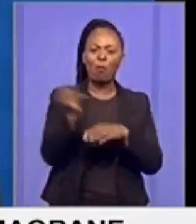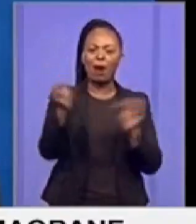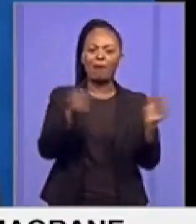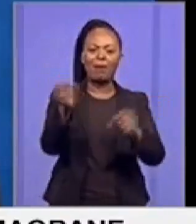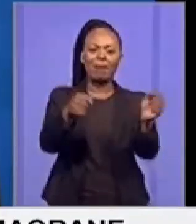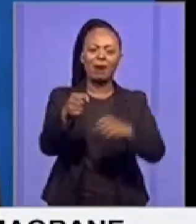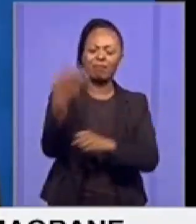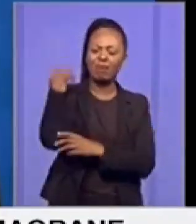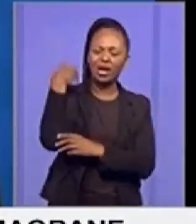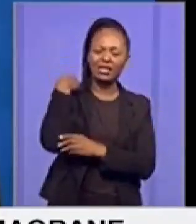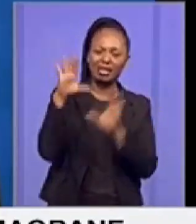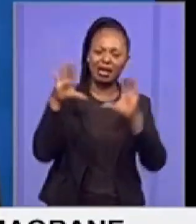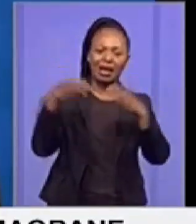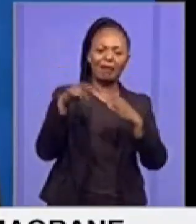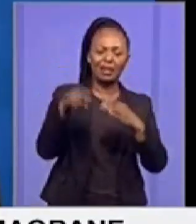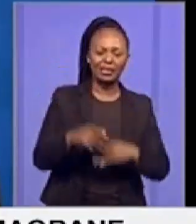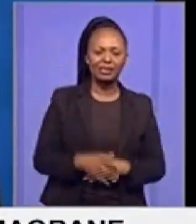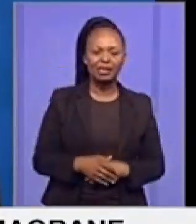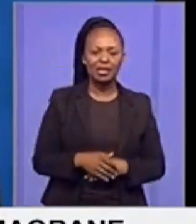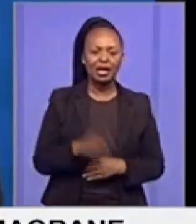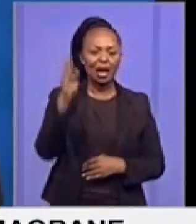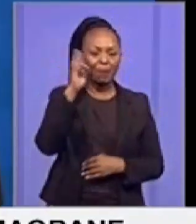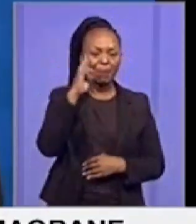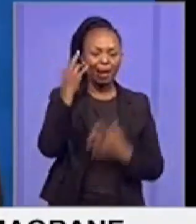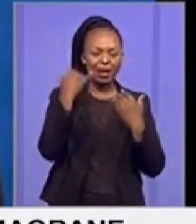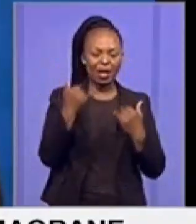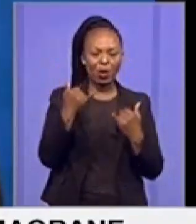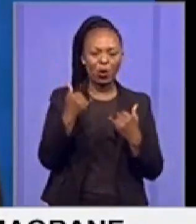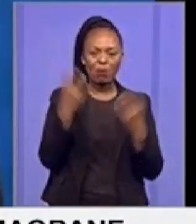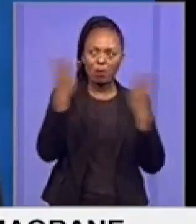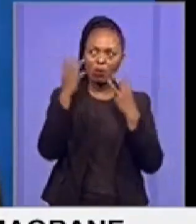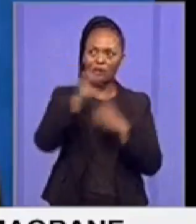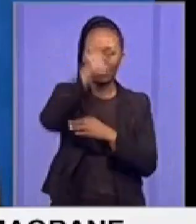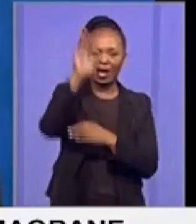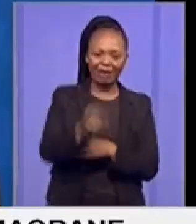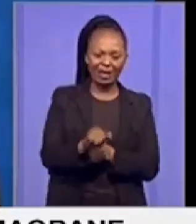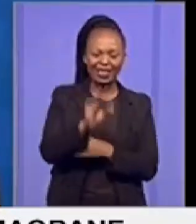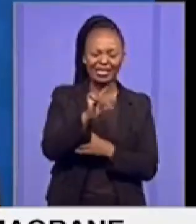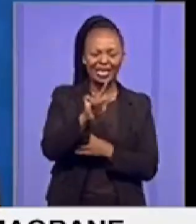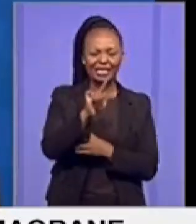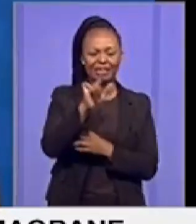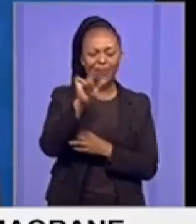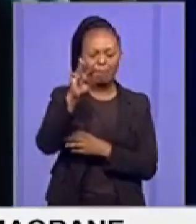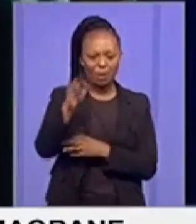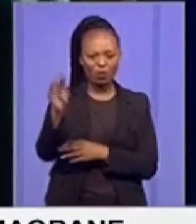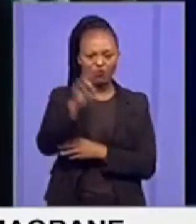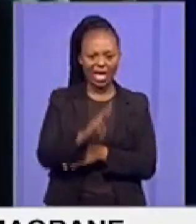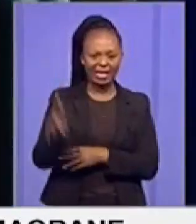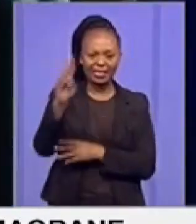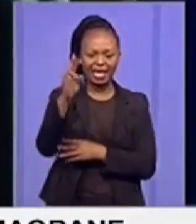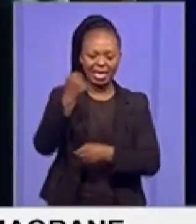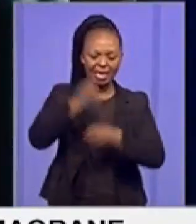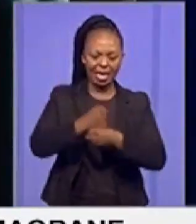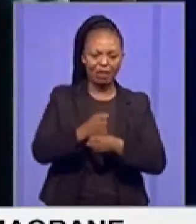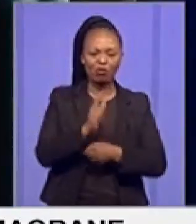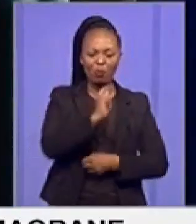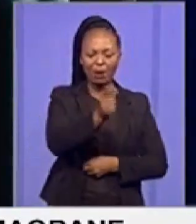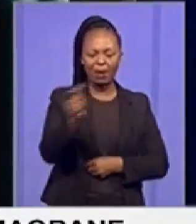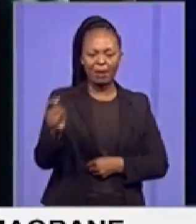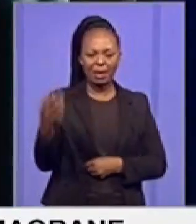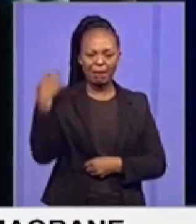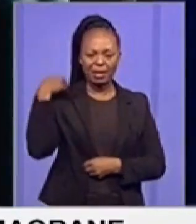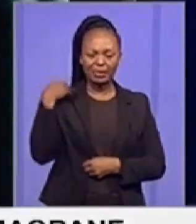that each cabinet post costs the citizens of South Africa 37 million rand per year. Also redundant because South Africa